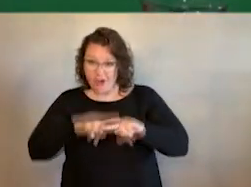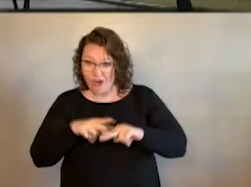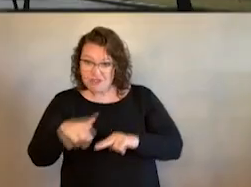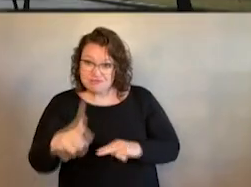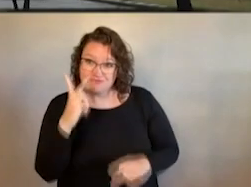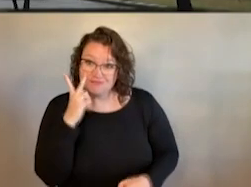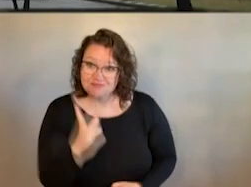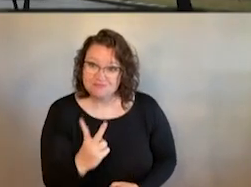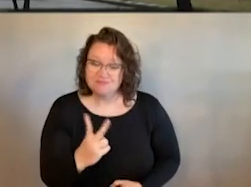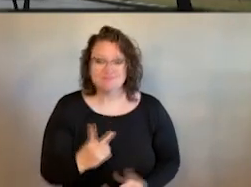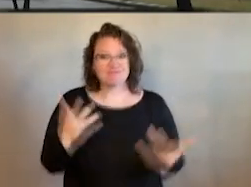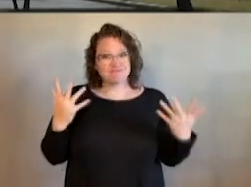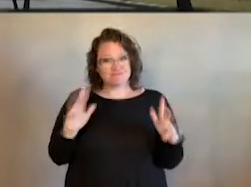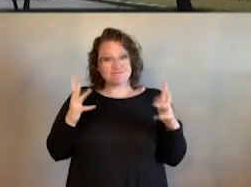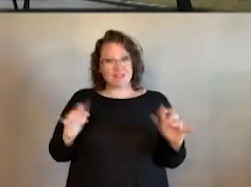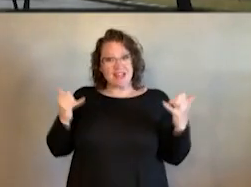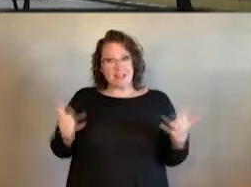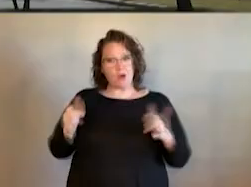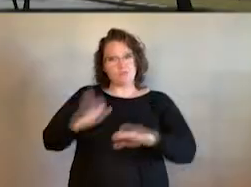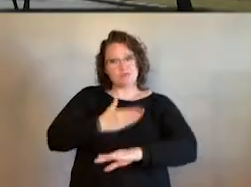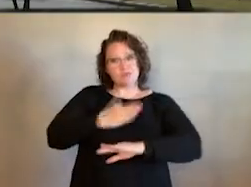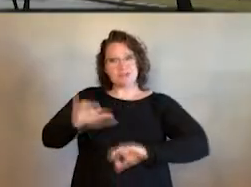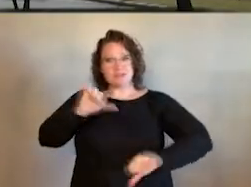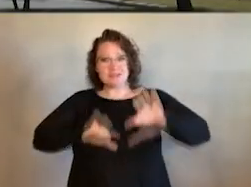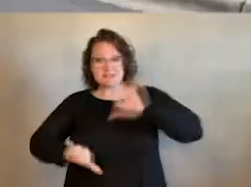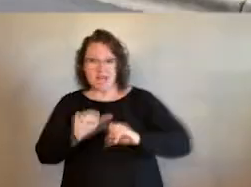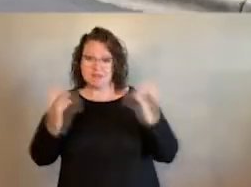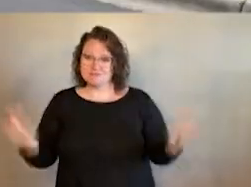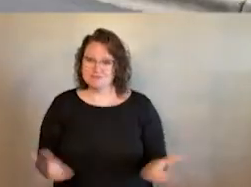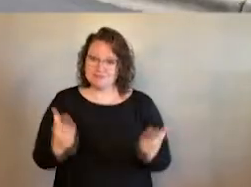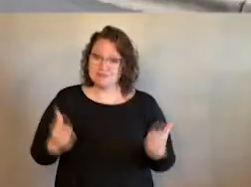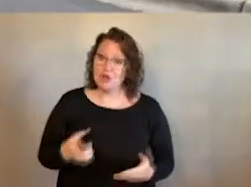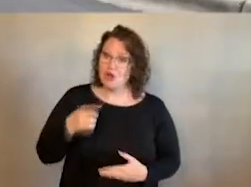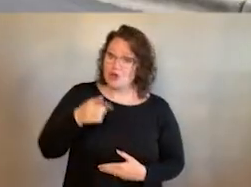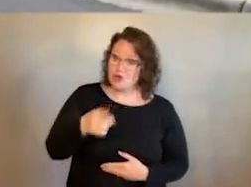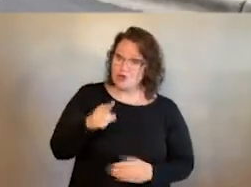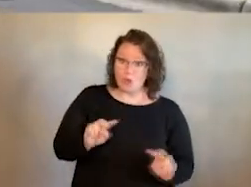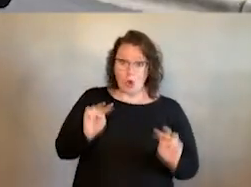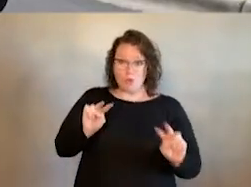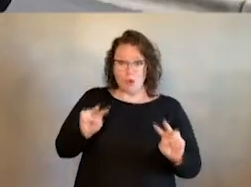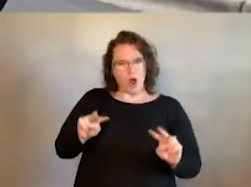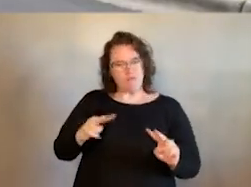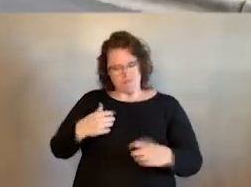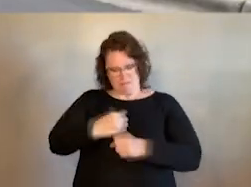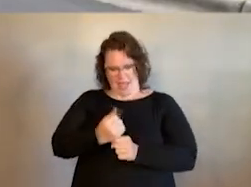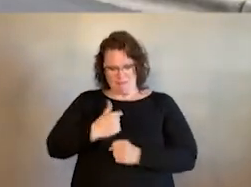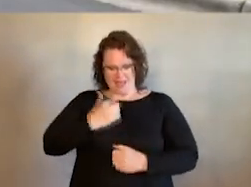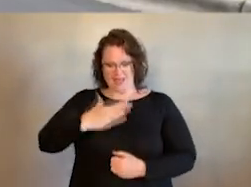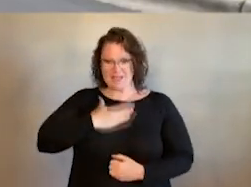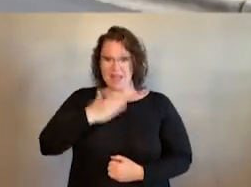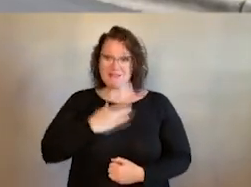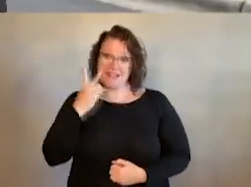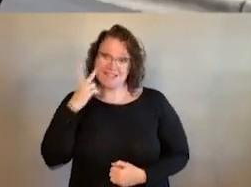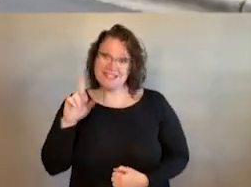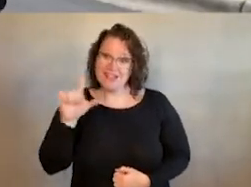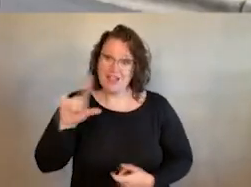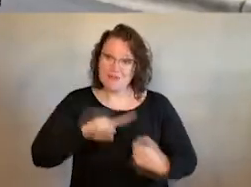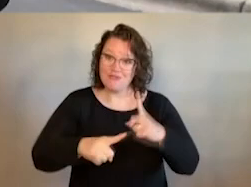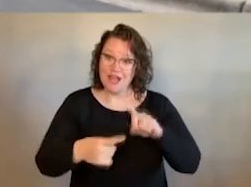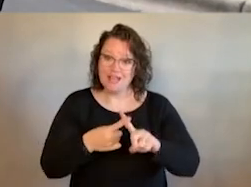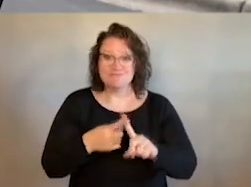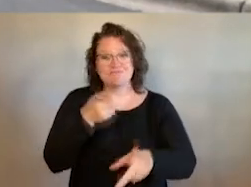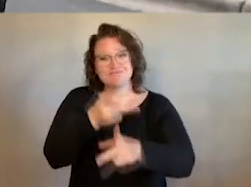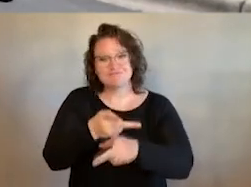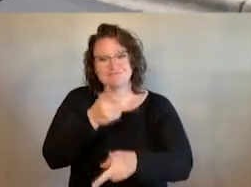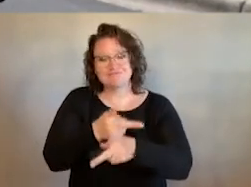tell, that's all for now in the Music Science Lab. You being here really made us glad. We'll see you later, friends. Please